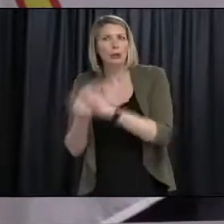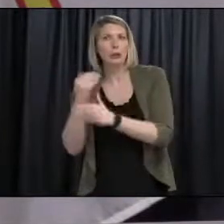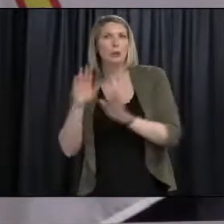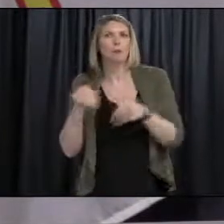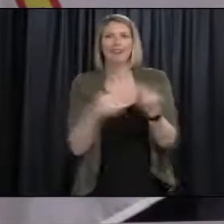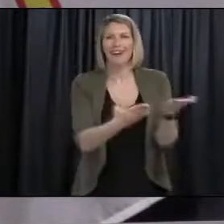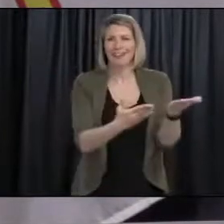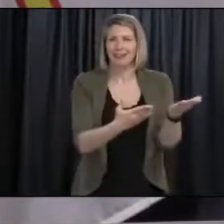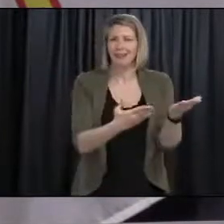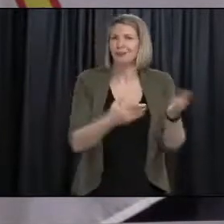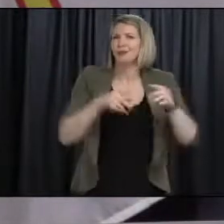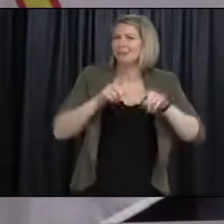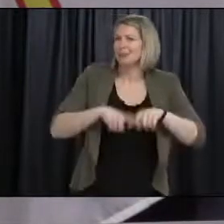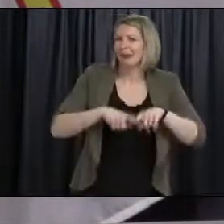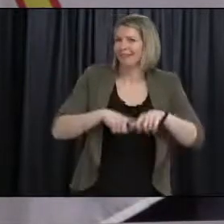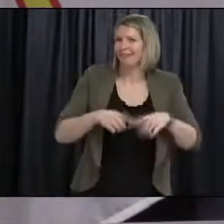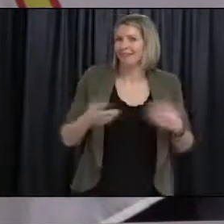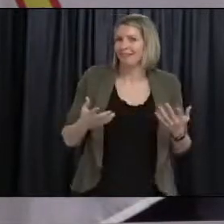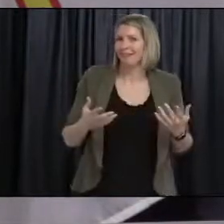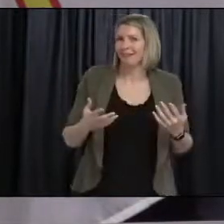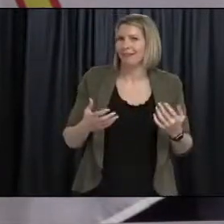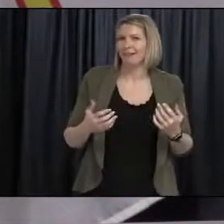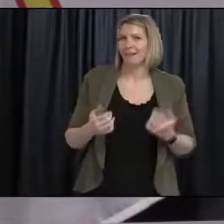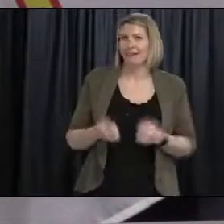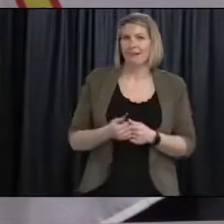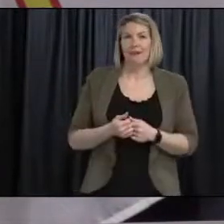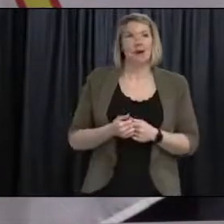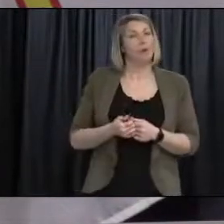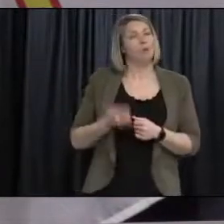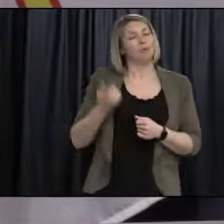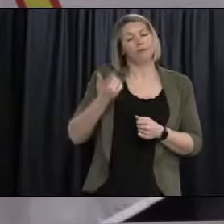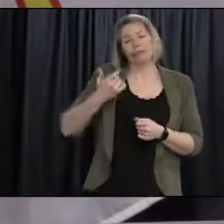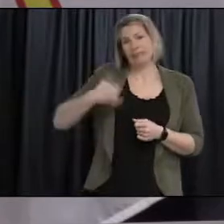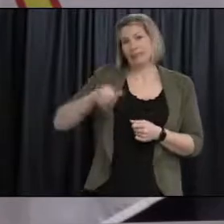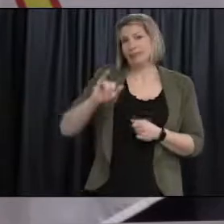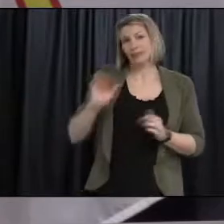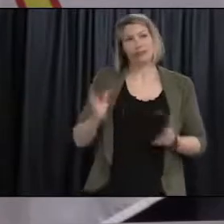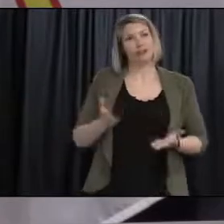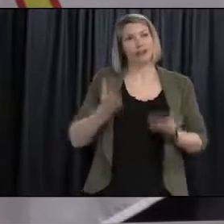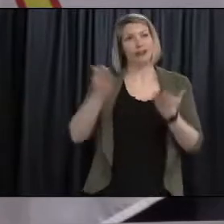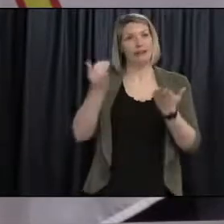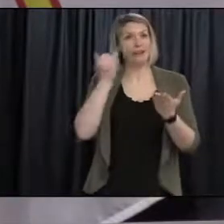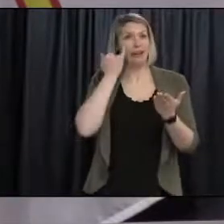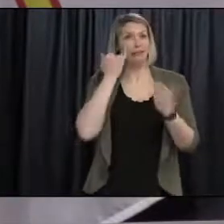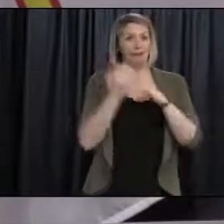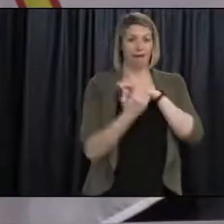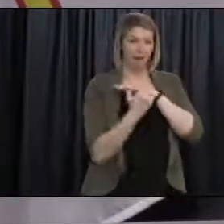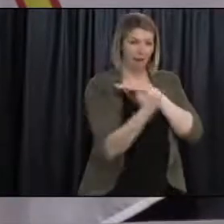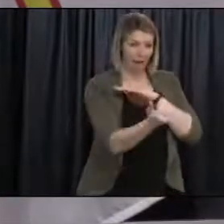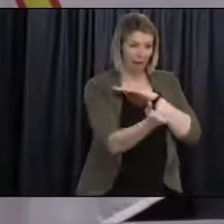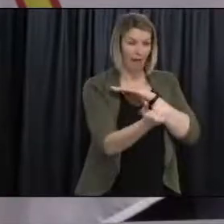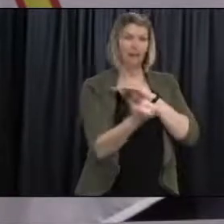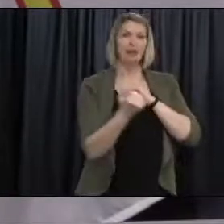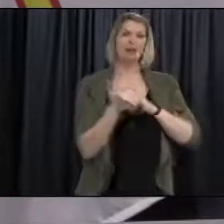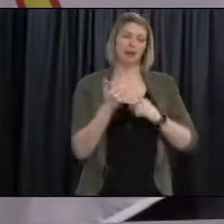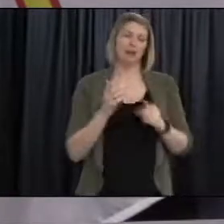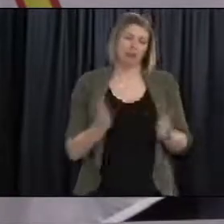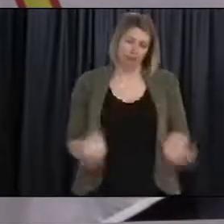I guess, we've always still said that you should take the vaccine that's been offered to you, but people still have a choice, yes.